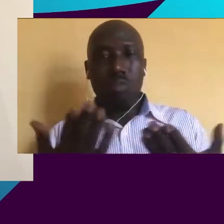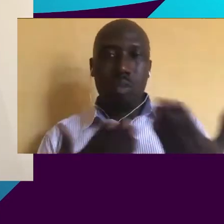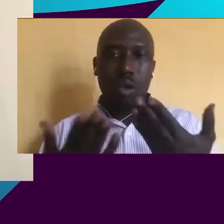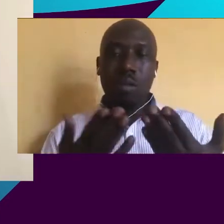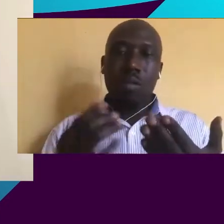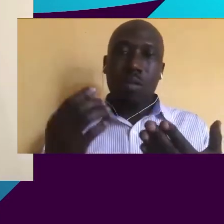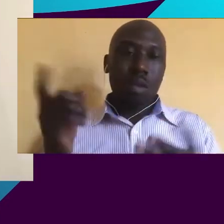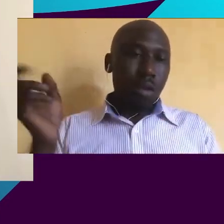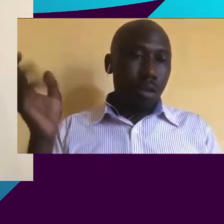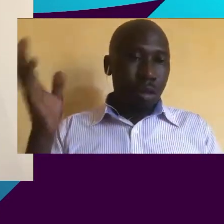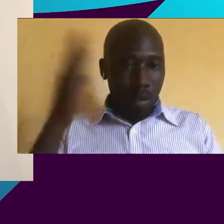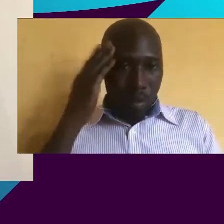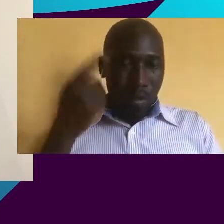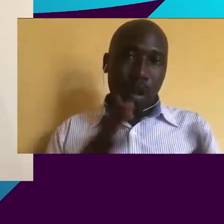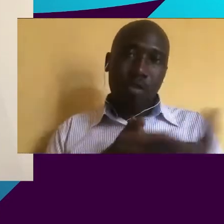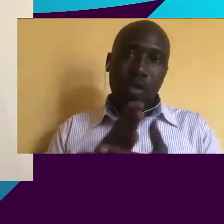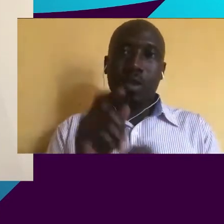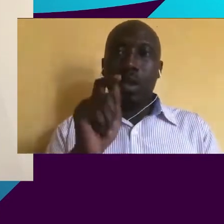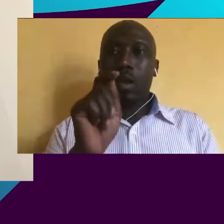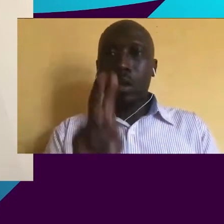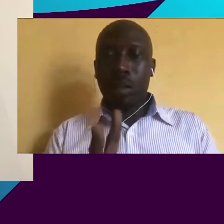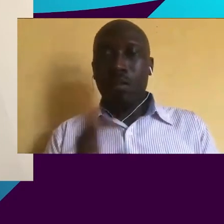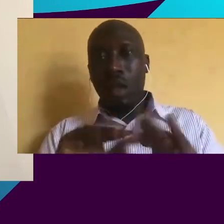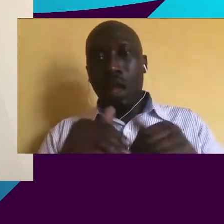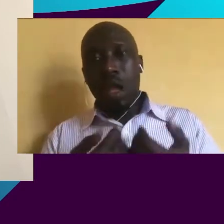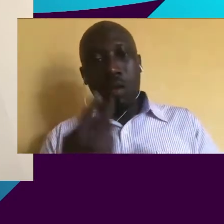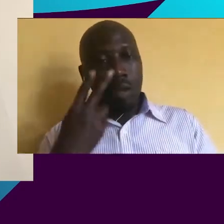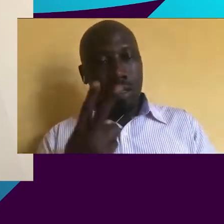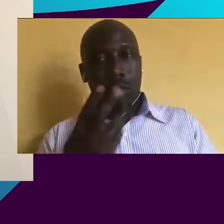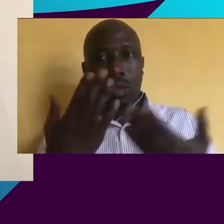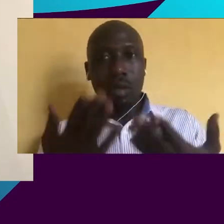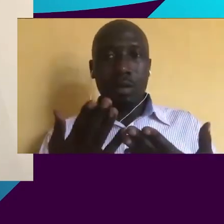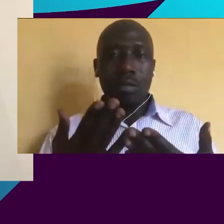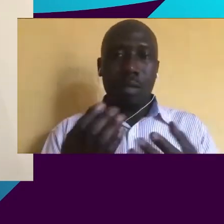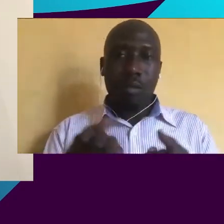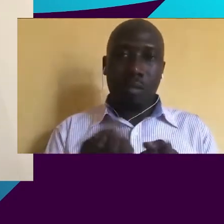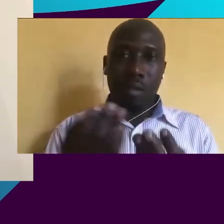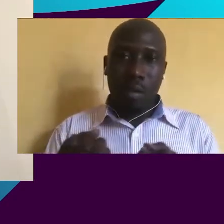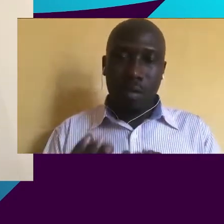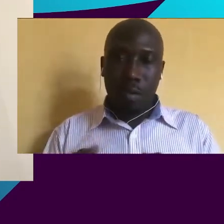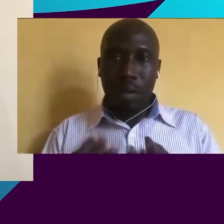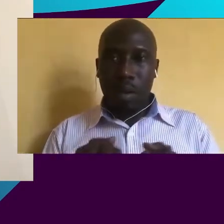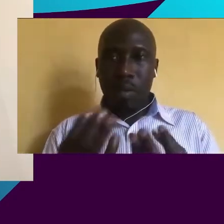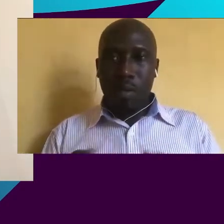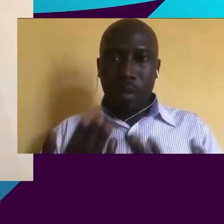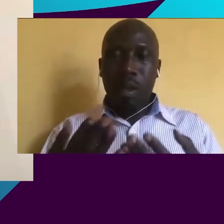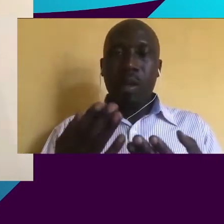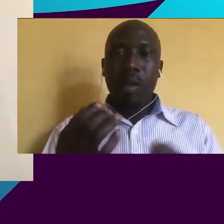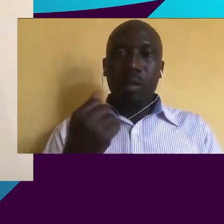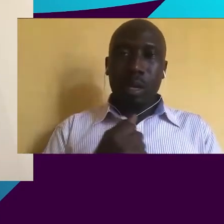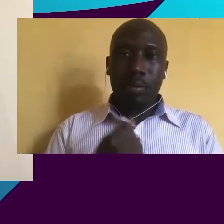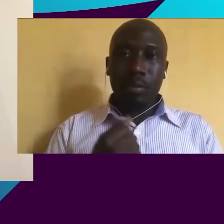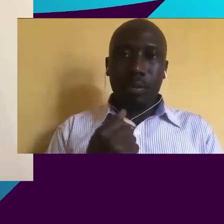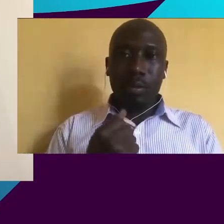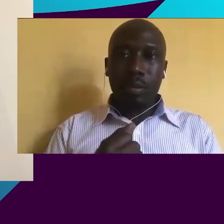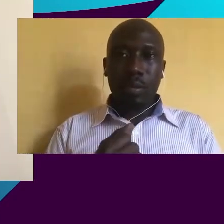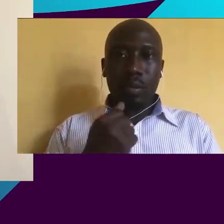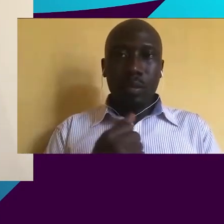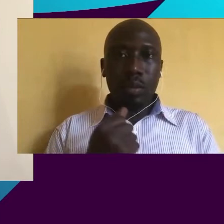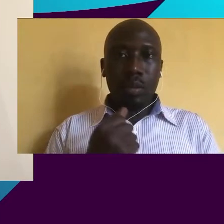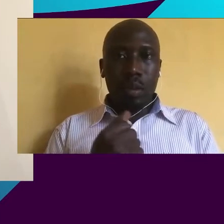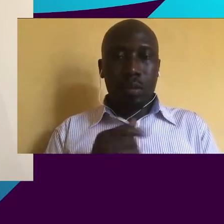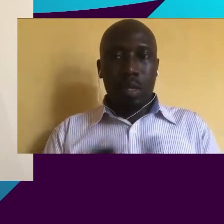on the televisions, how we are seeing a lot of number of girls who have been impregnated in